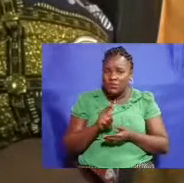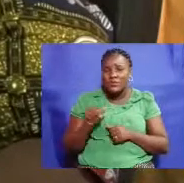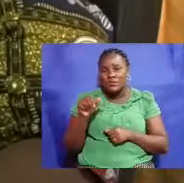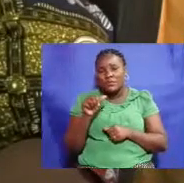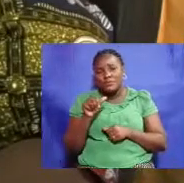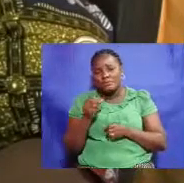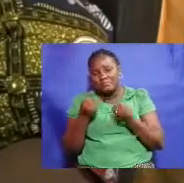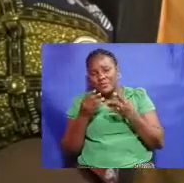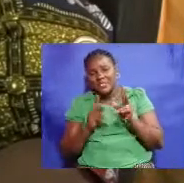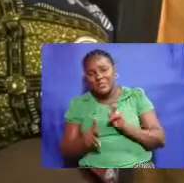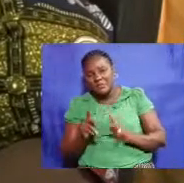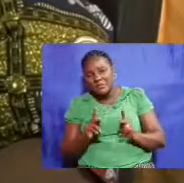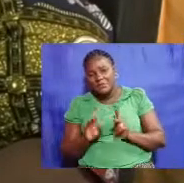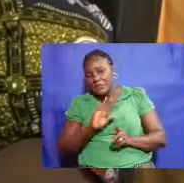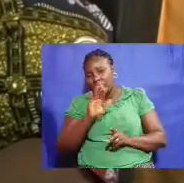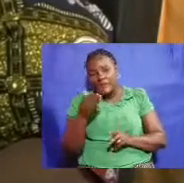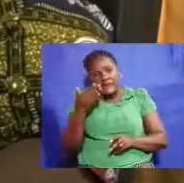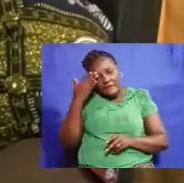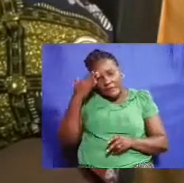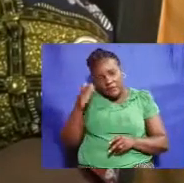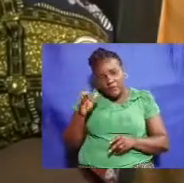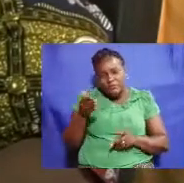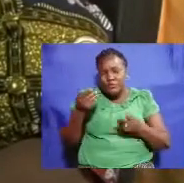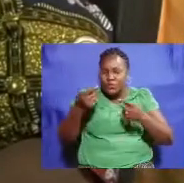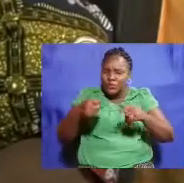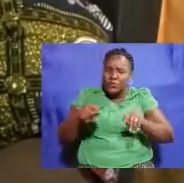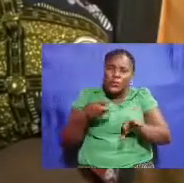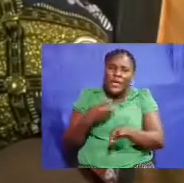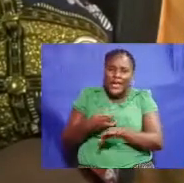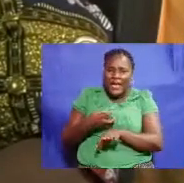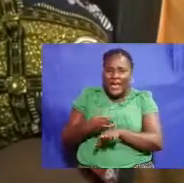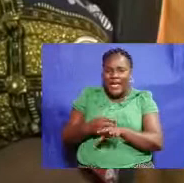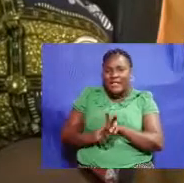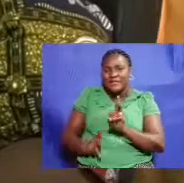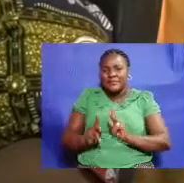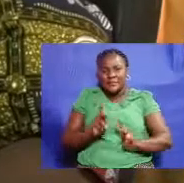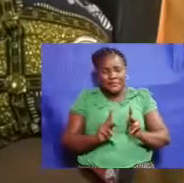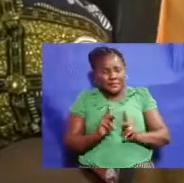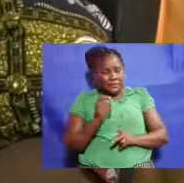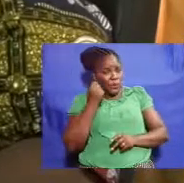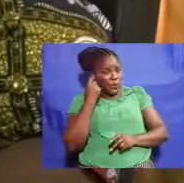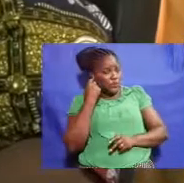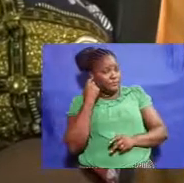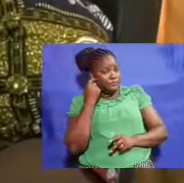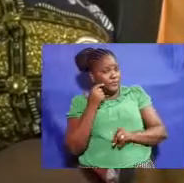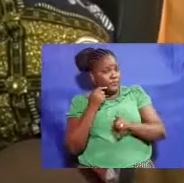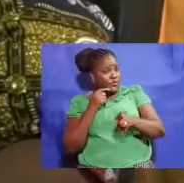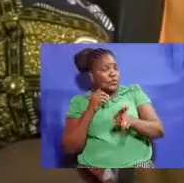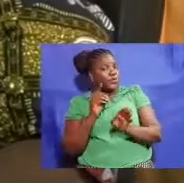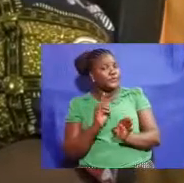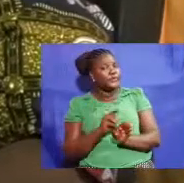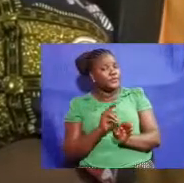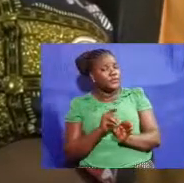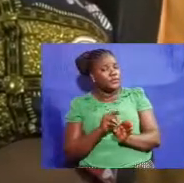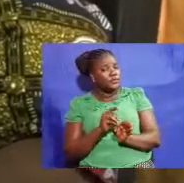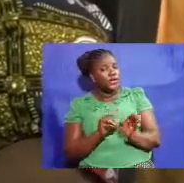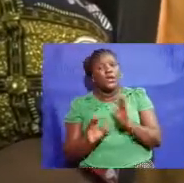They've tried very hard to make people understand that even if you're disabled,